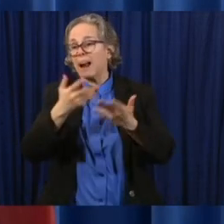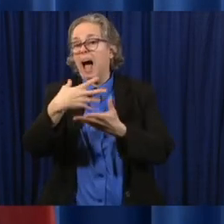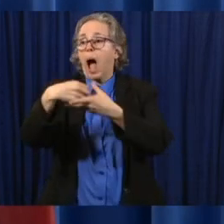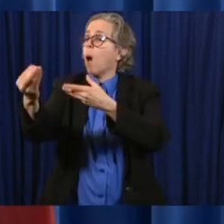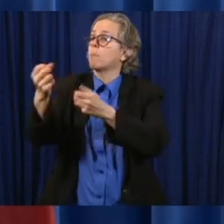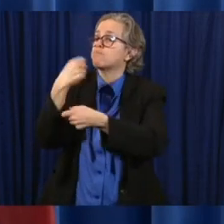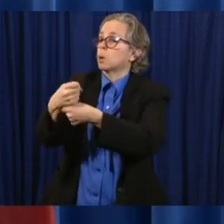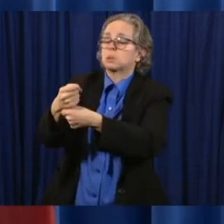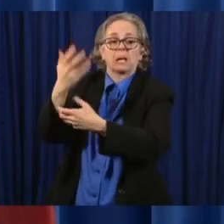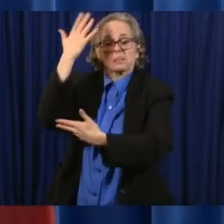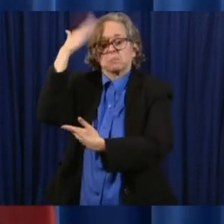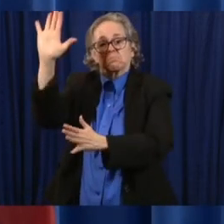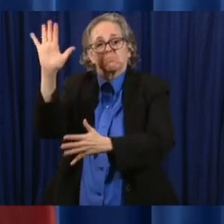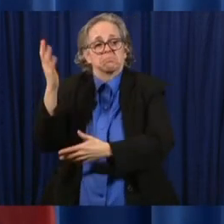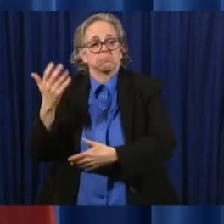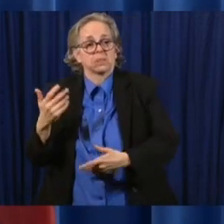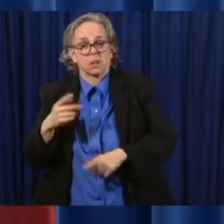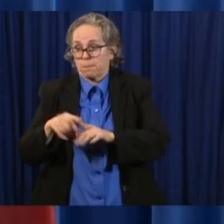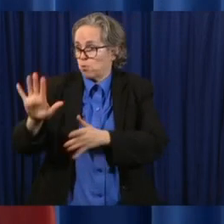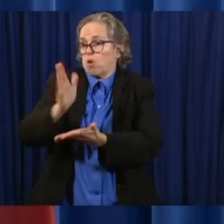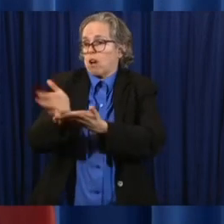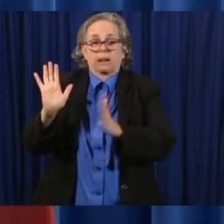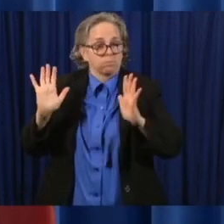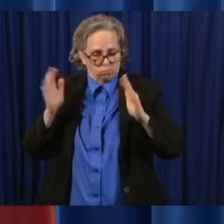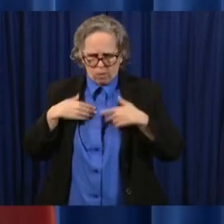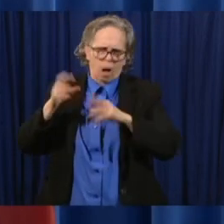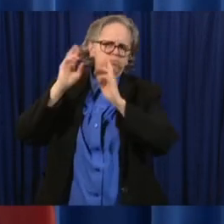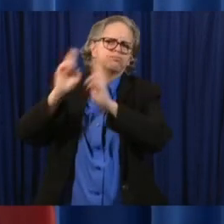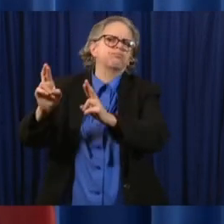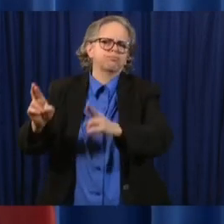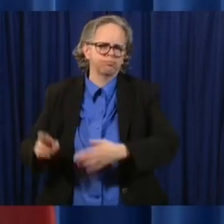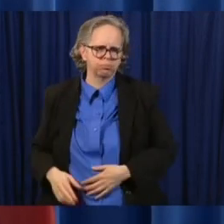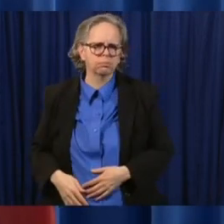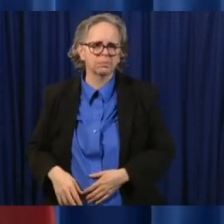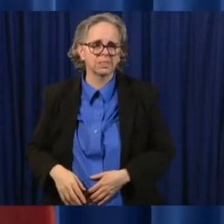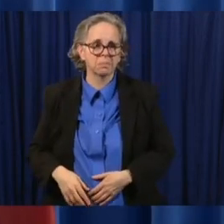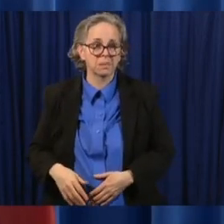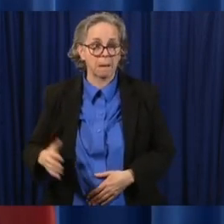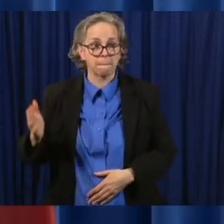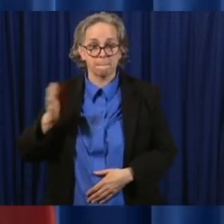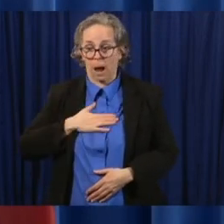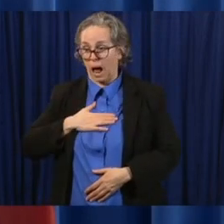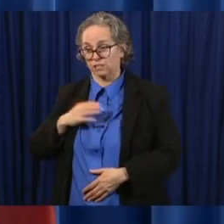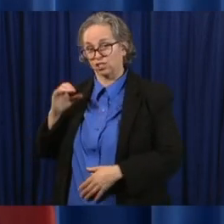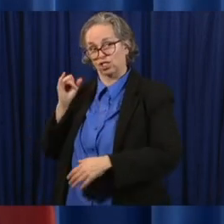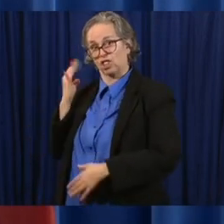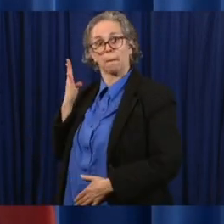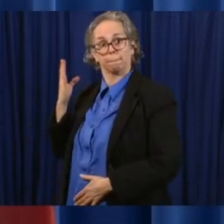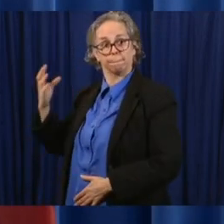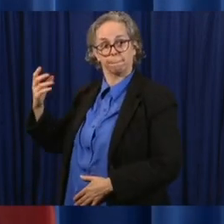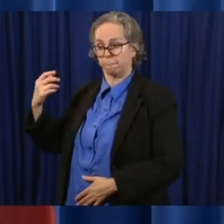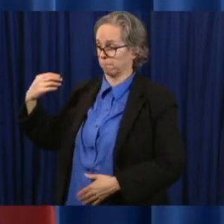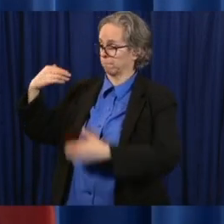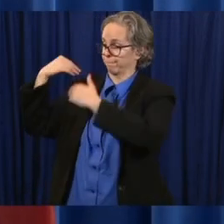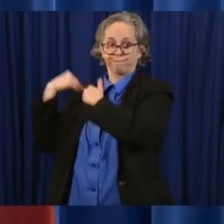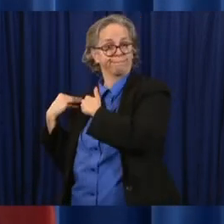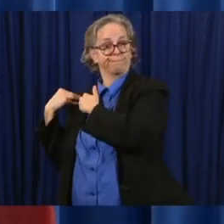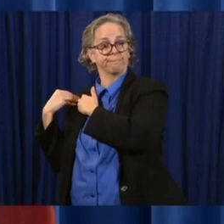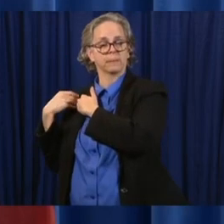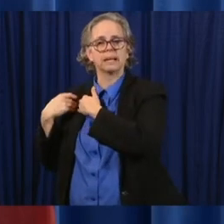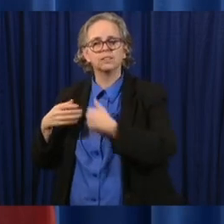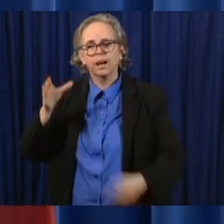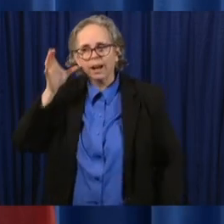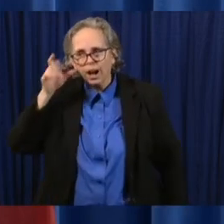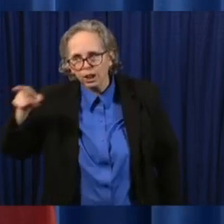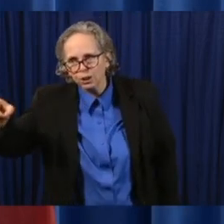right to do that, and they will continue to do that. My job is to listen to the people of the